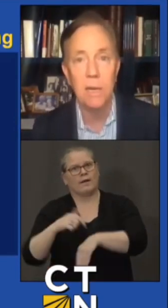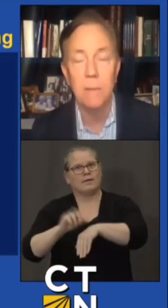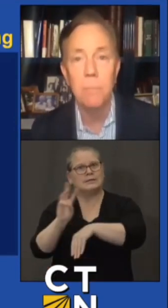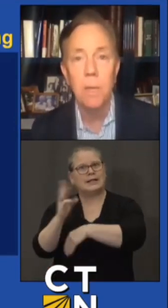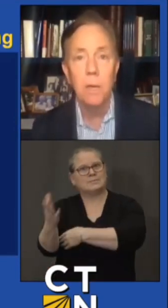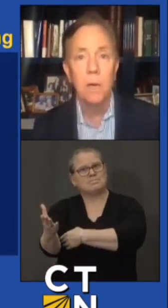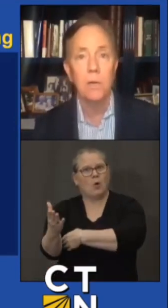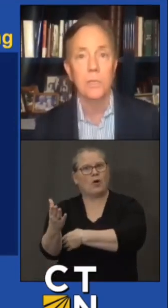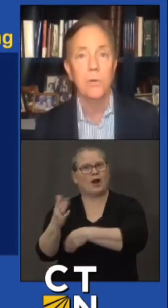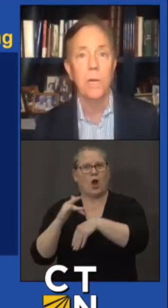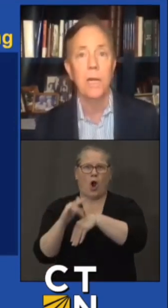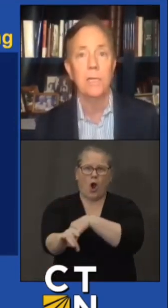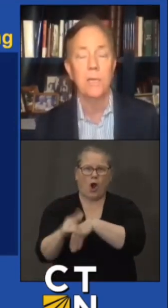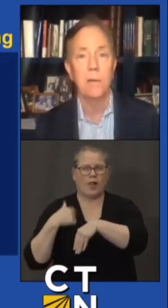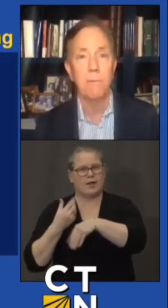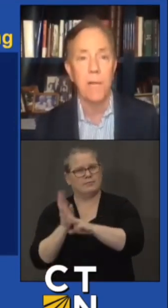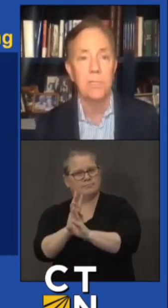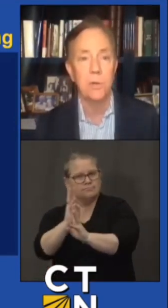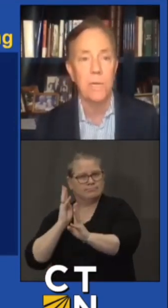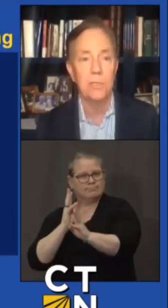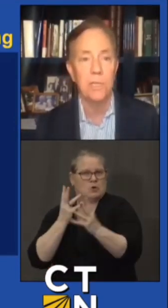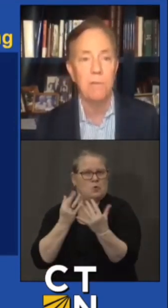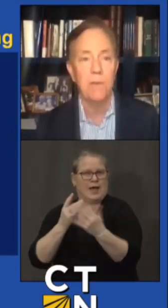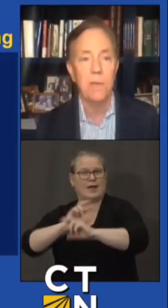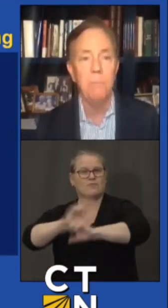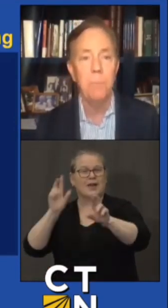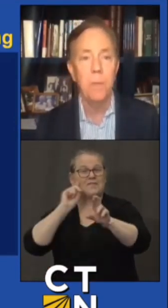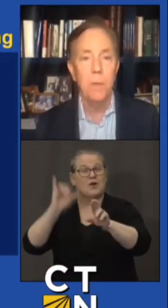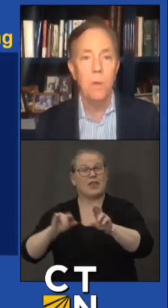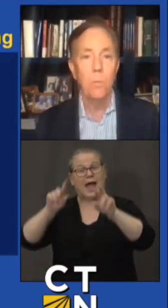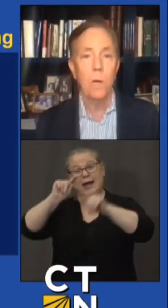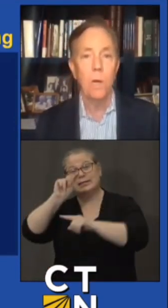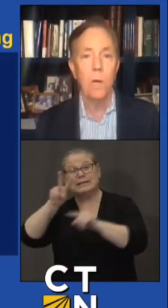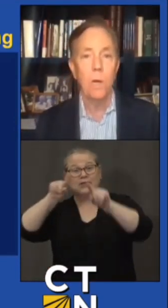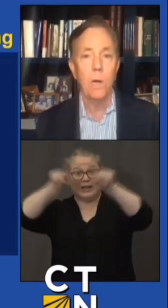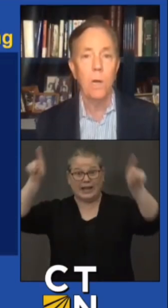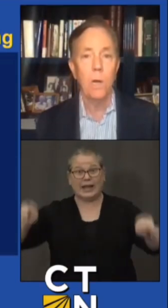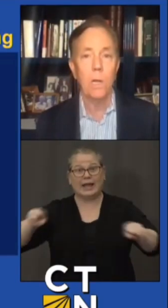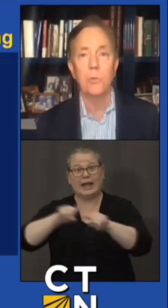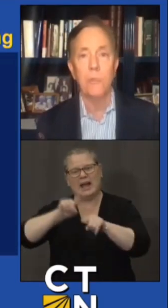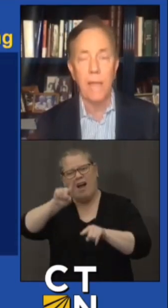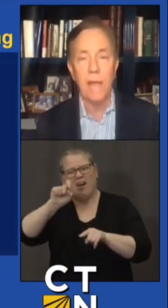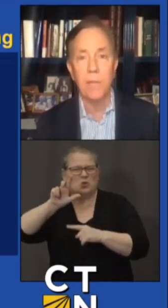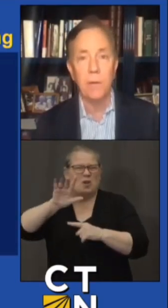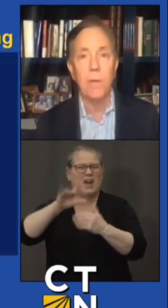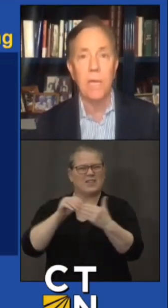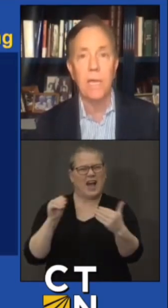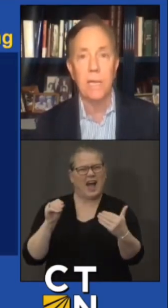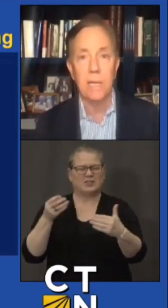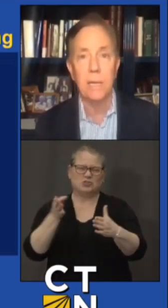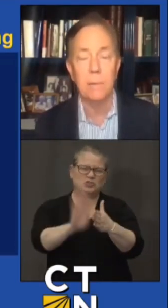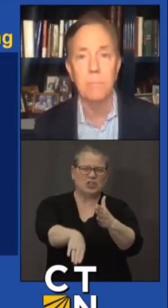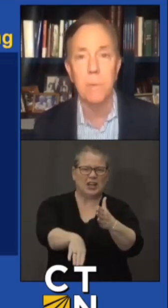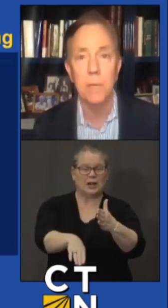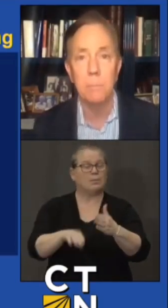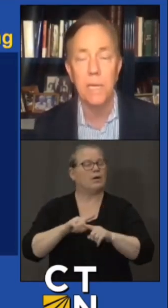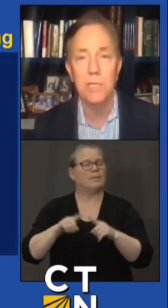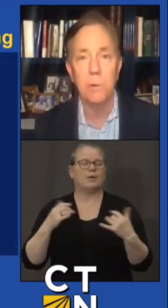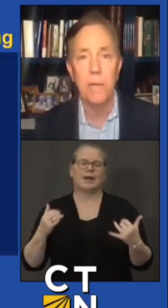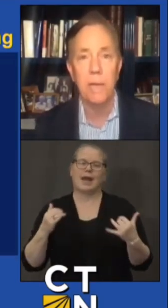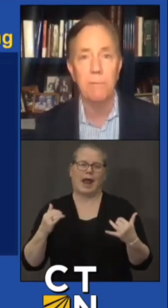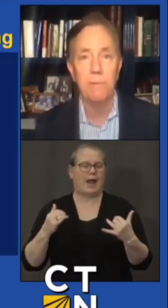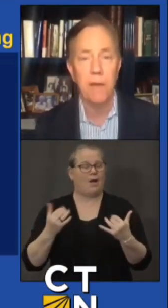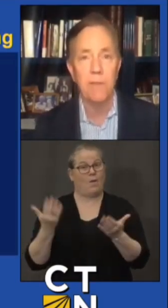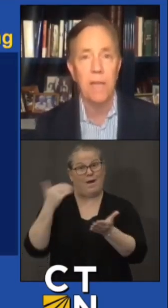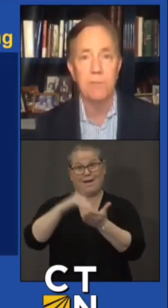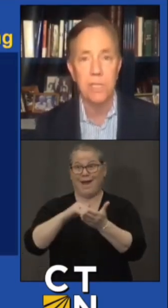that $129 flat screen TV. Well, our retailers are doing everything we can in a place where